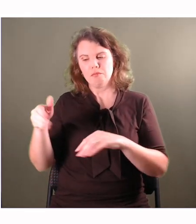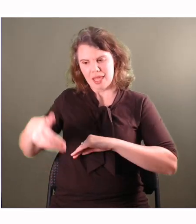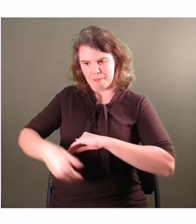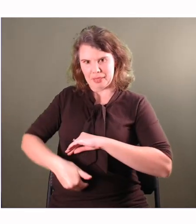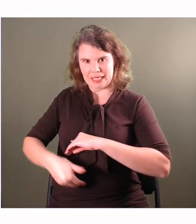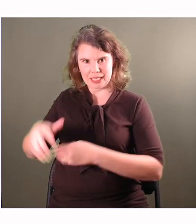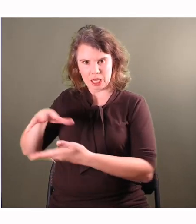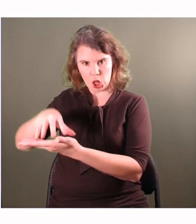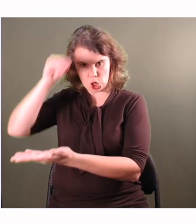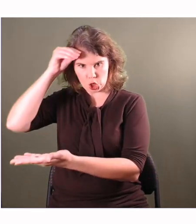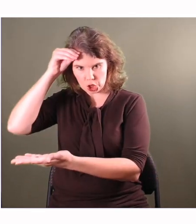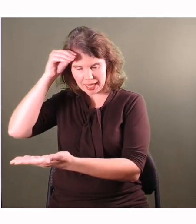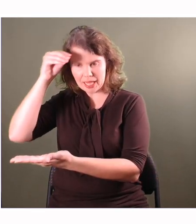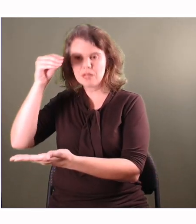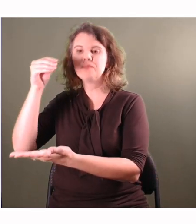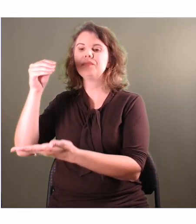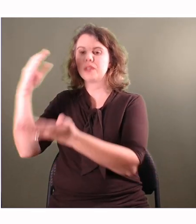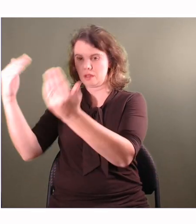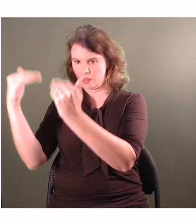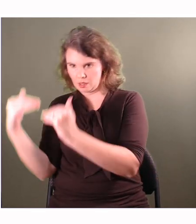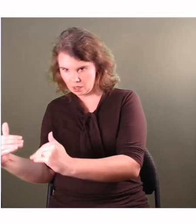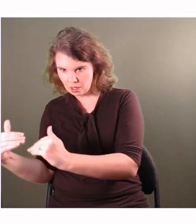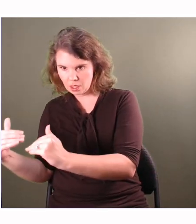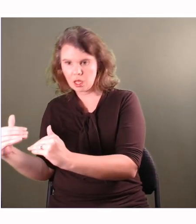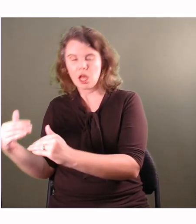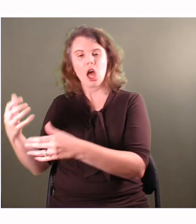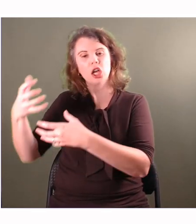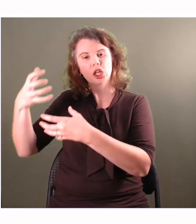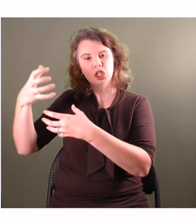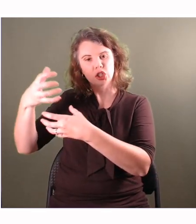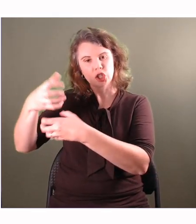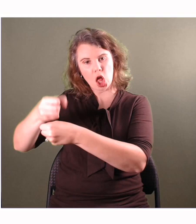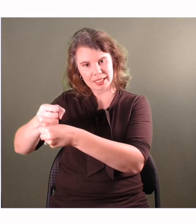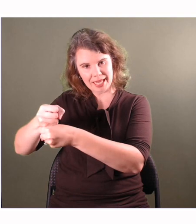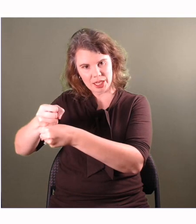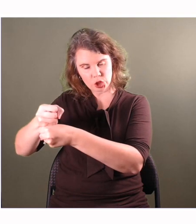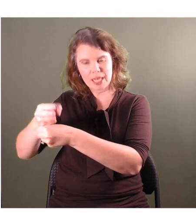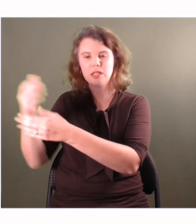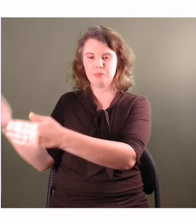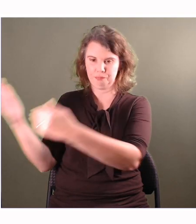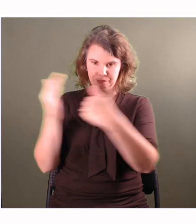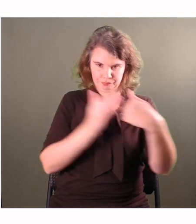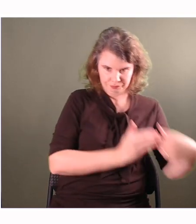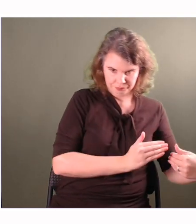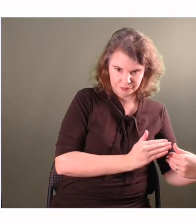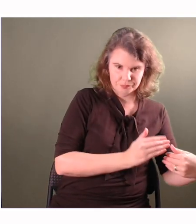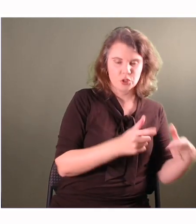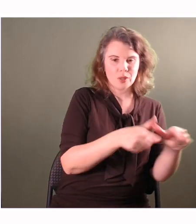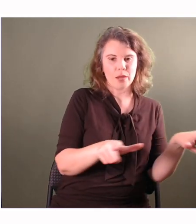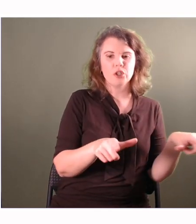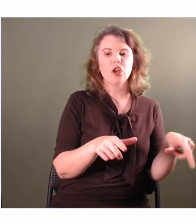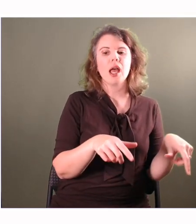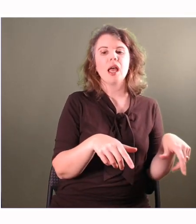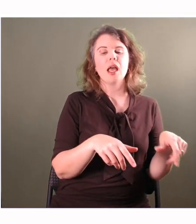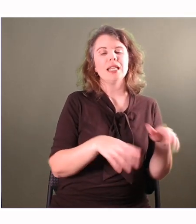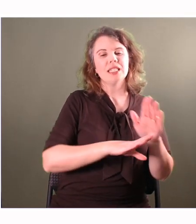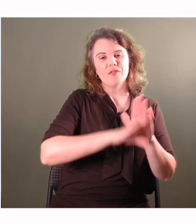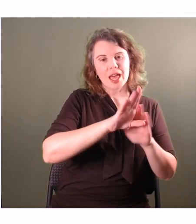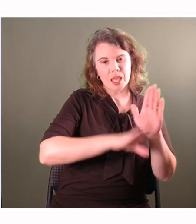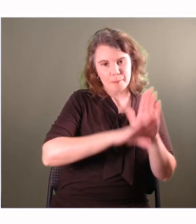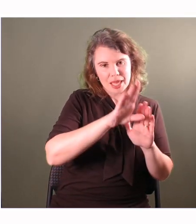theory of implicit learning. Stay on the memory side for a theory of consolidation, and finally move